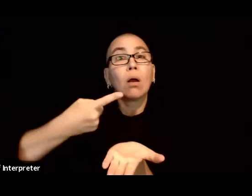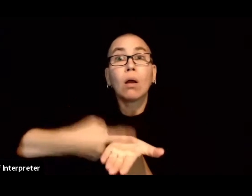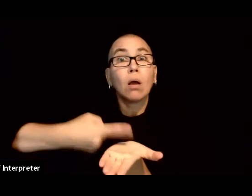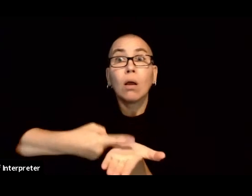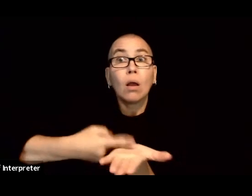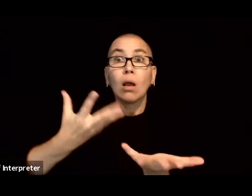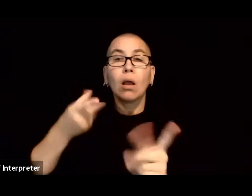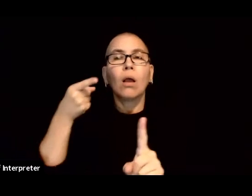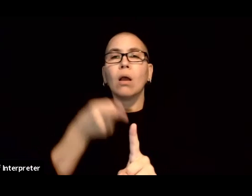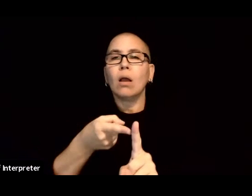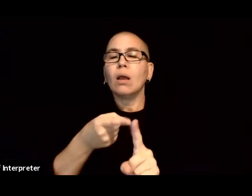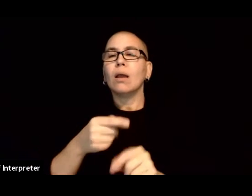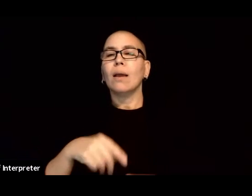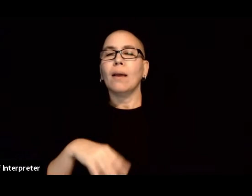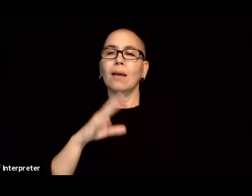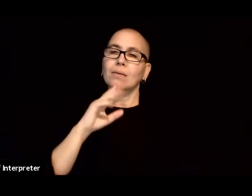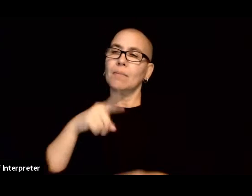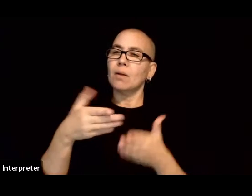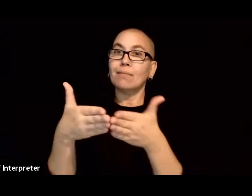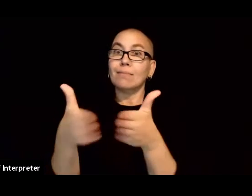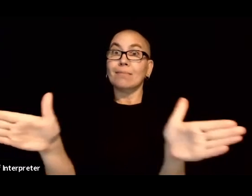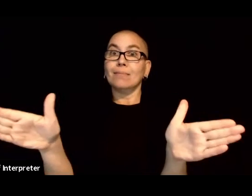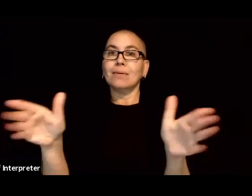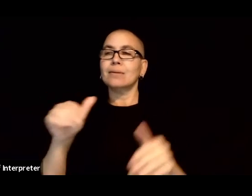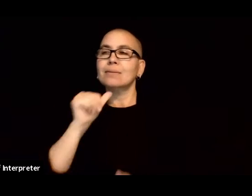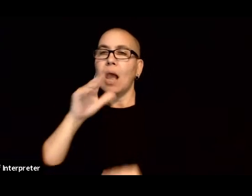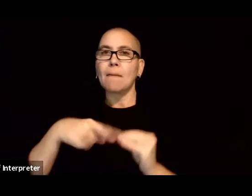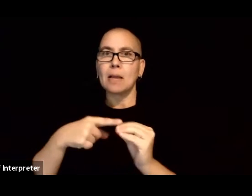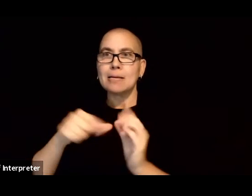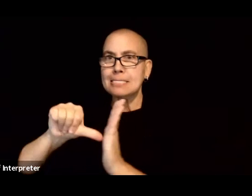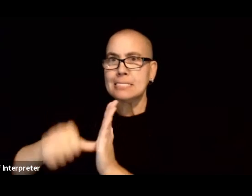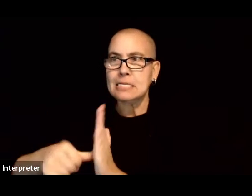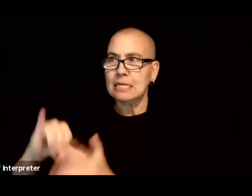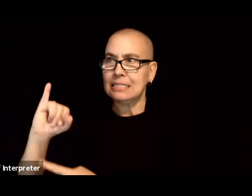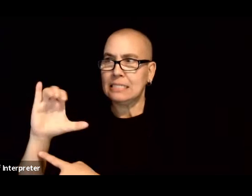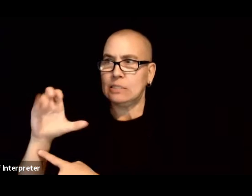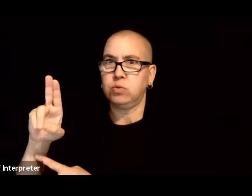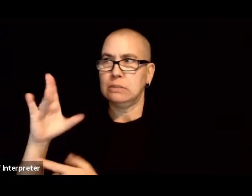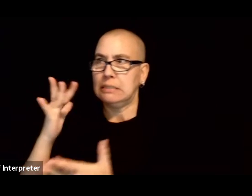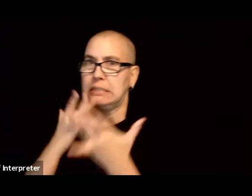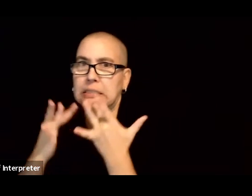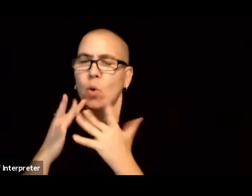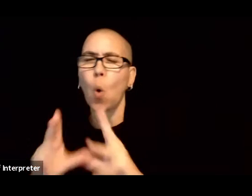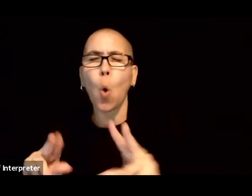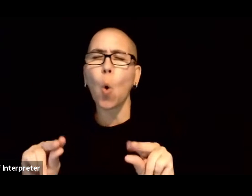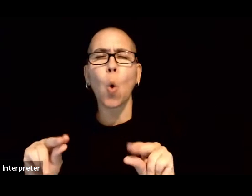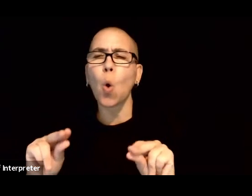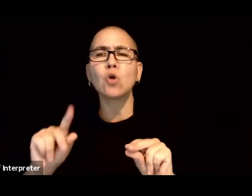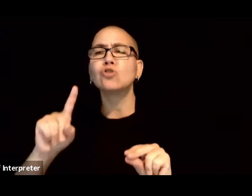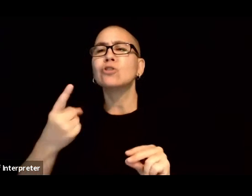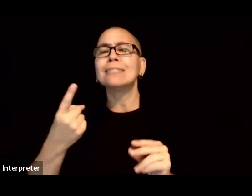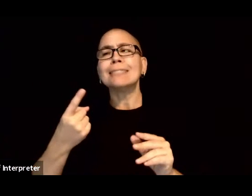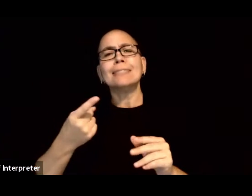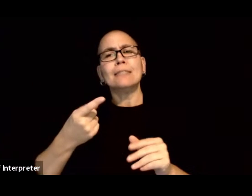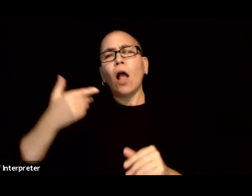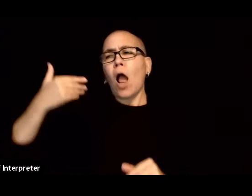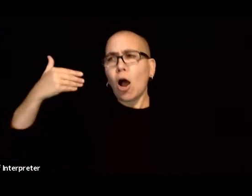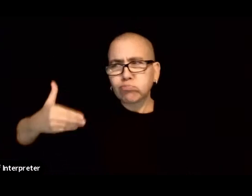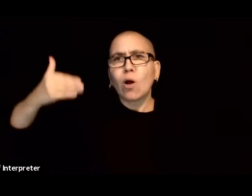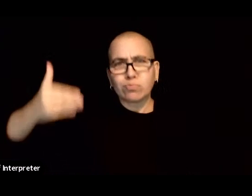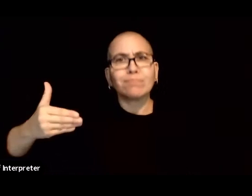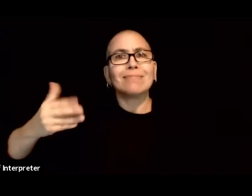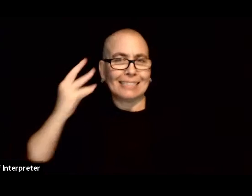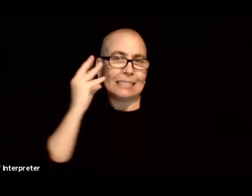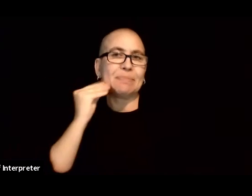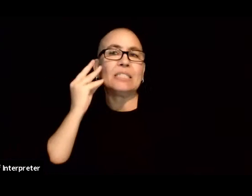ICU beds that were impacted by their staffing shortage. And I think she said that it happened a couple of times. And so that's the example we